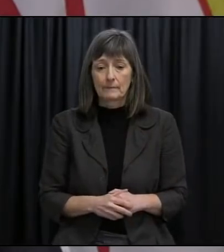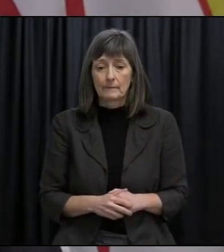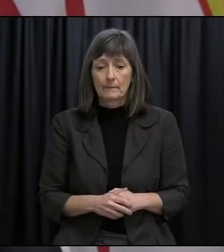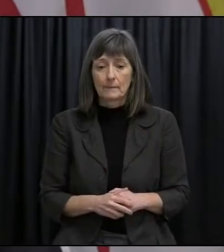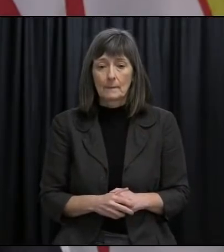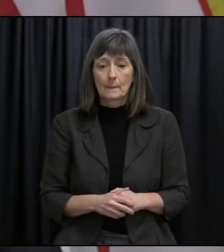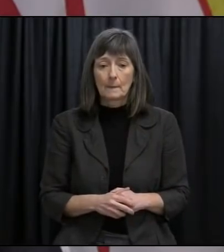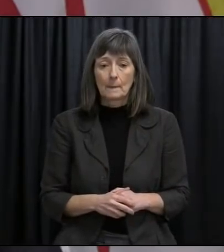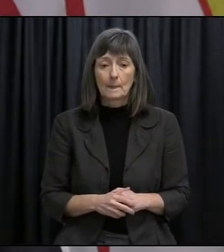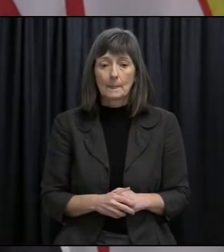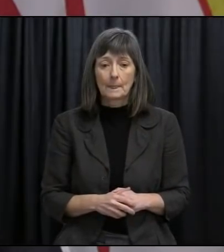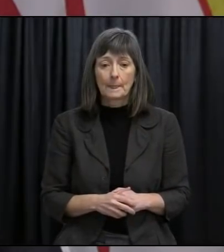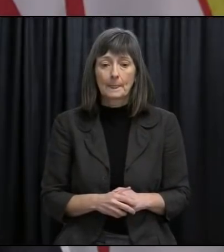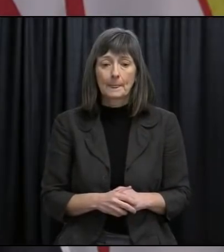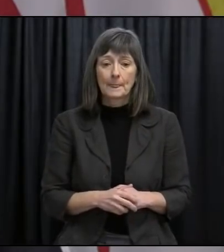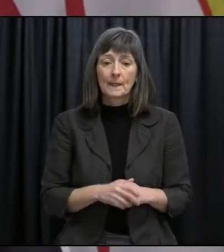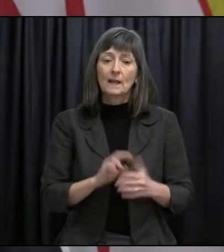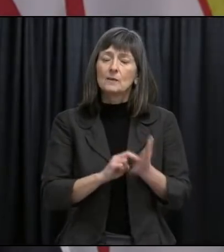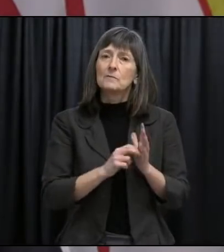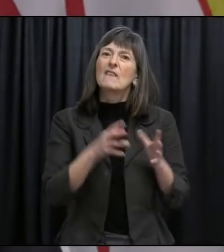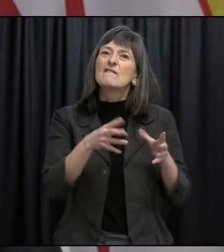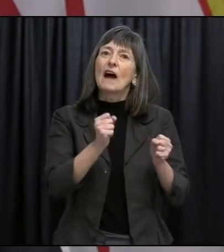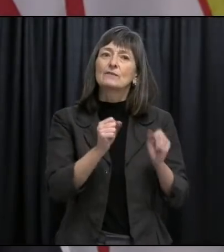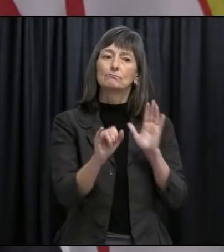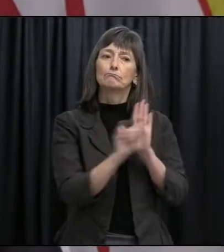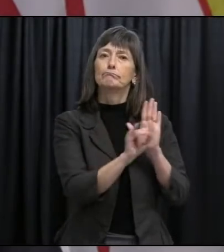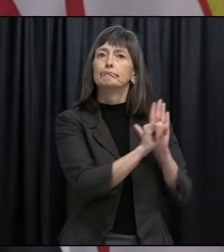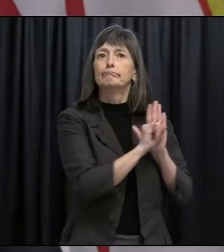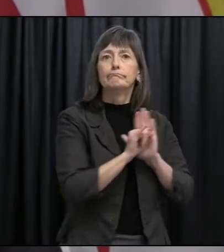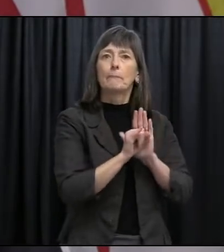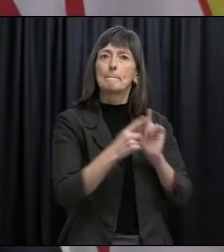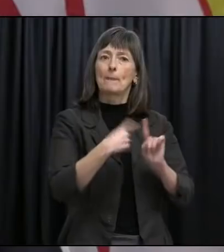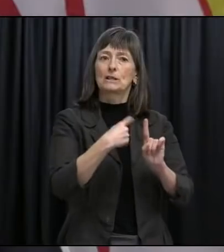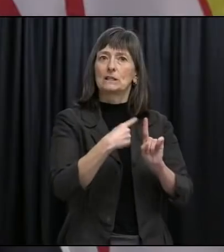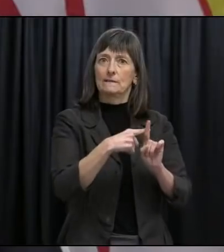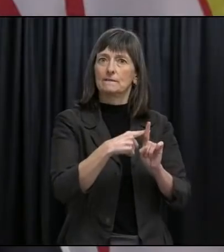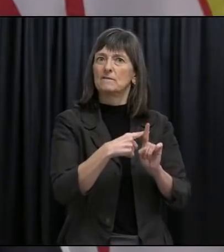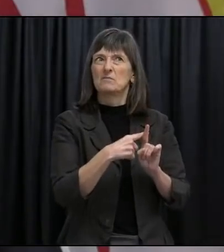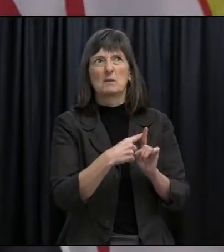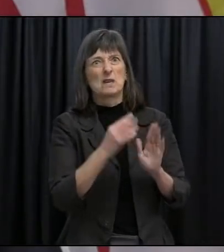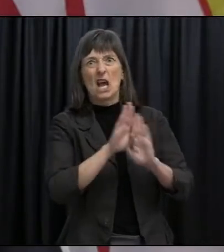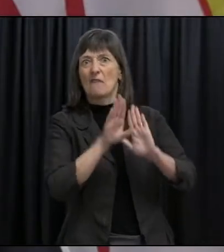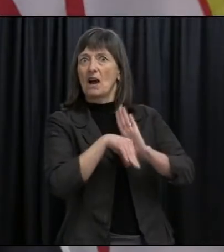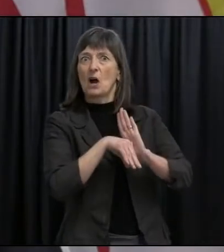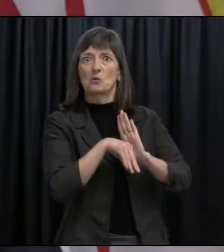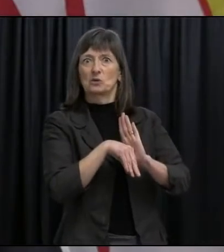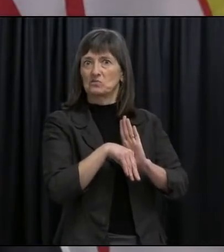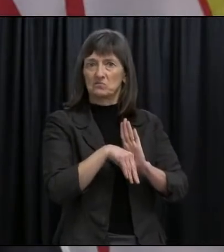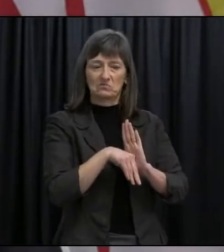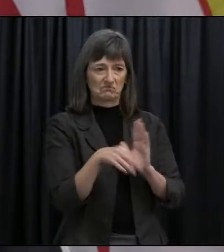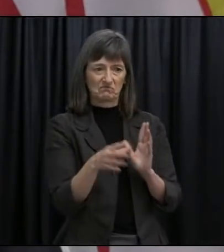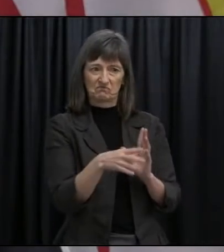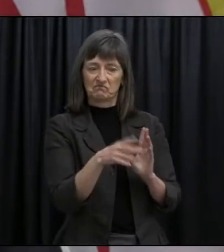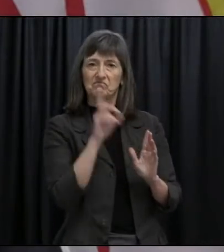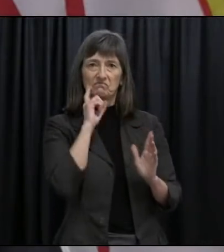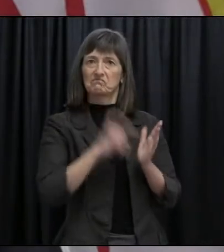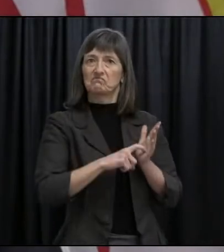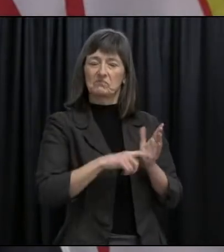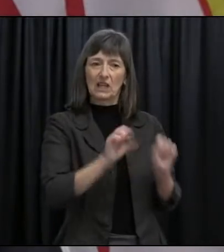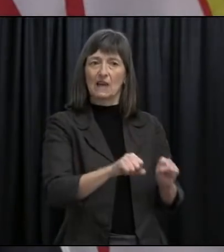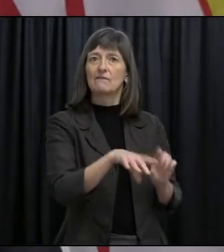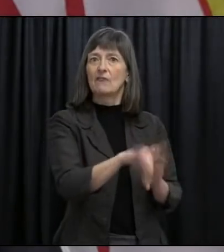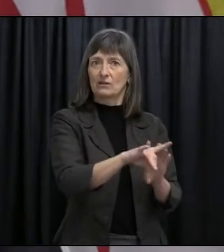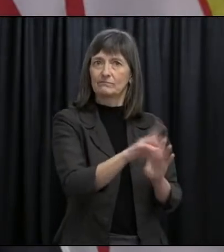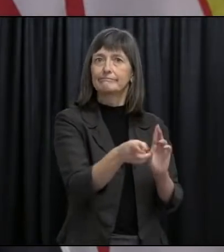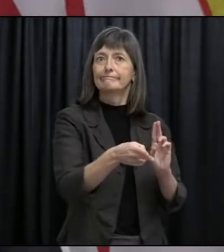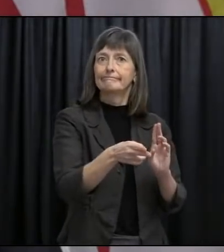They do allow us to identify positive cases, within a half an hour or so. And we